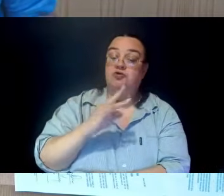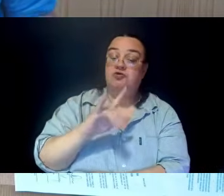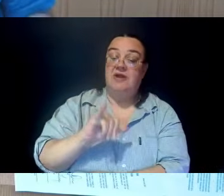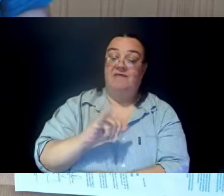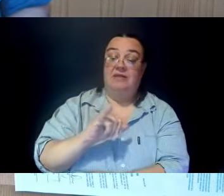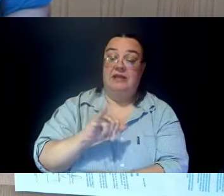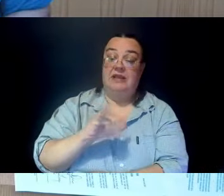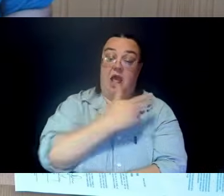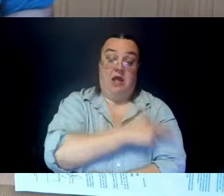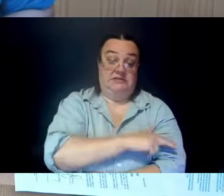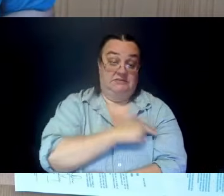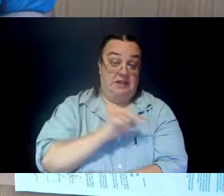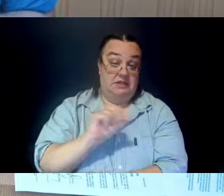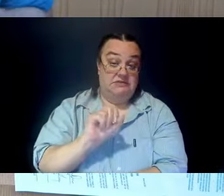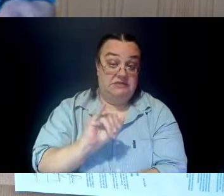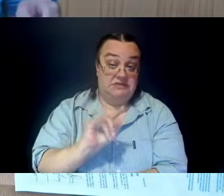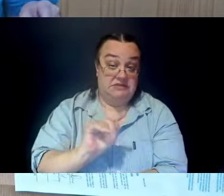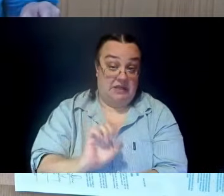site.